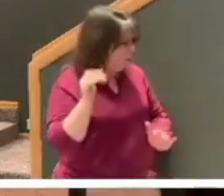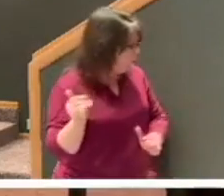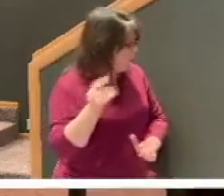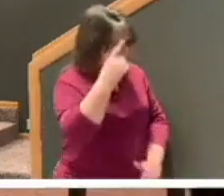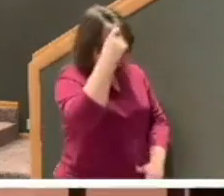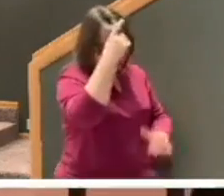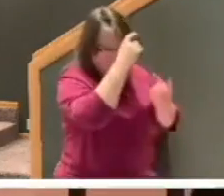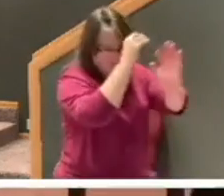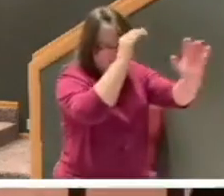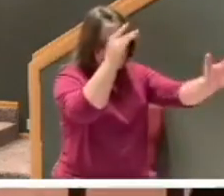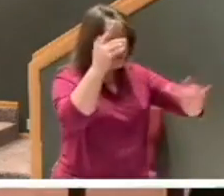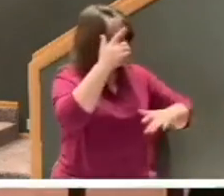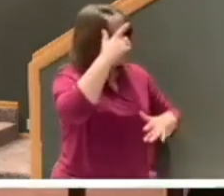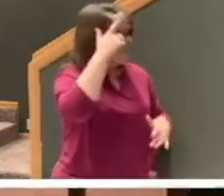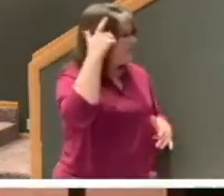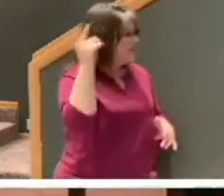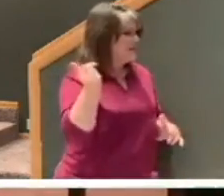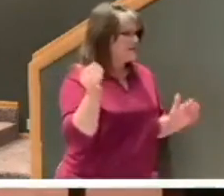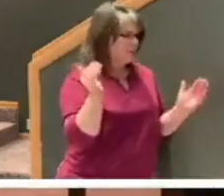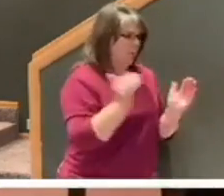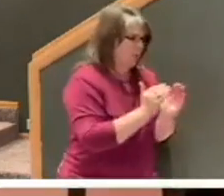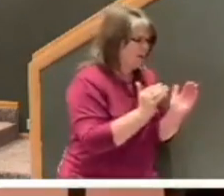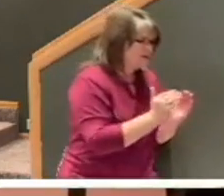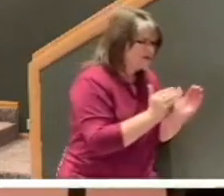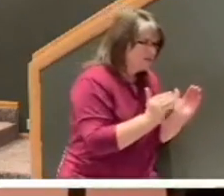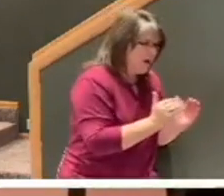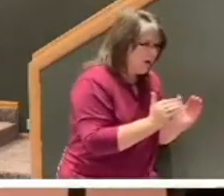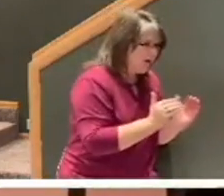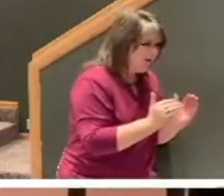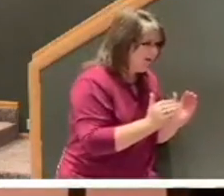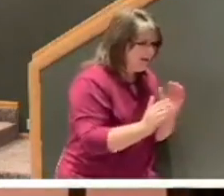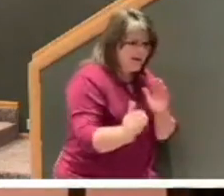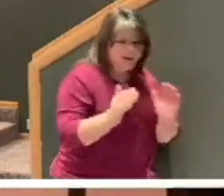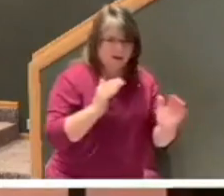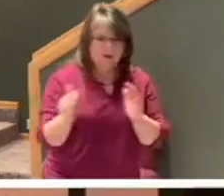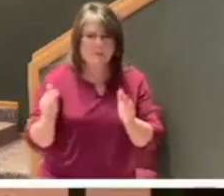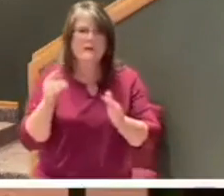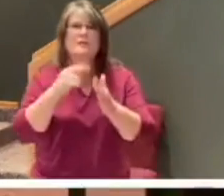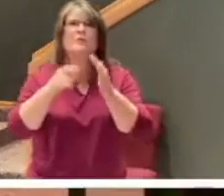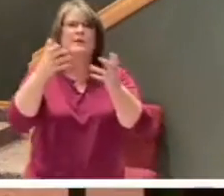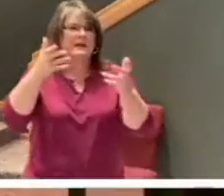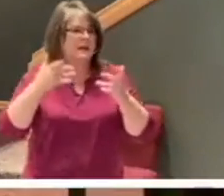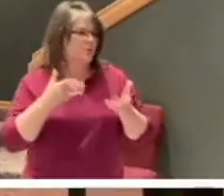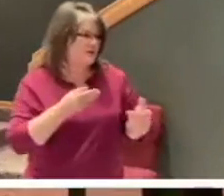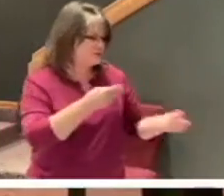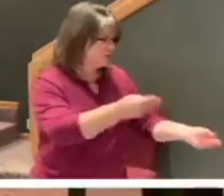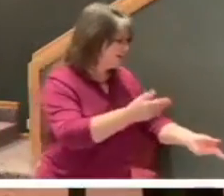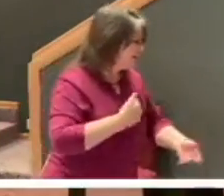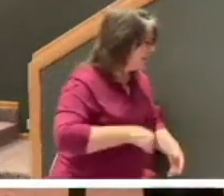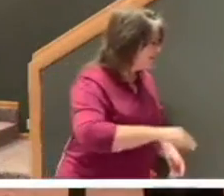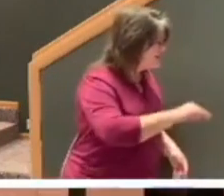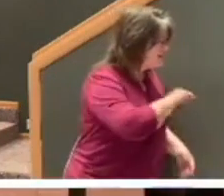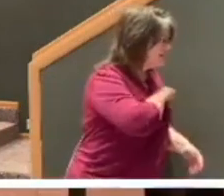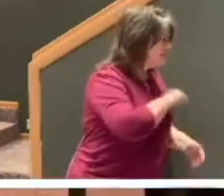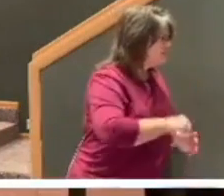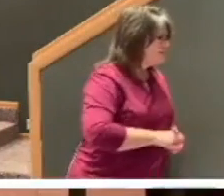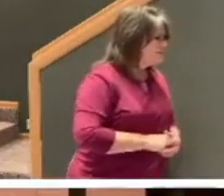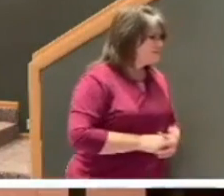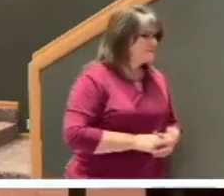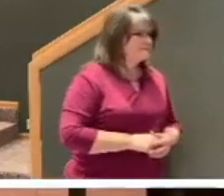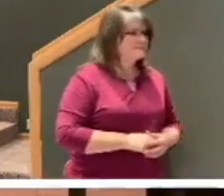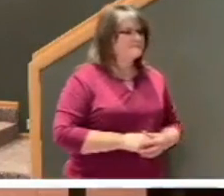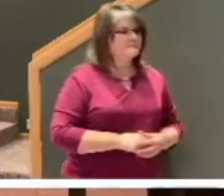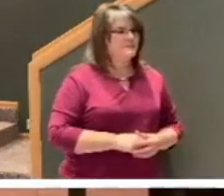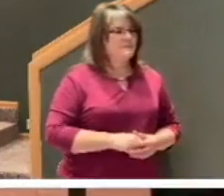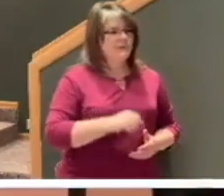our dreams because they're so small compared to what he wants to give us. In